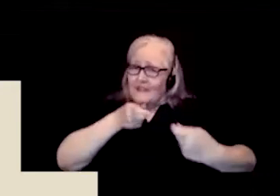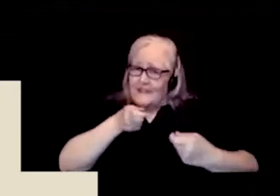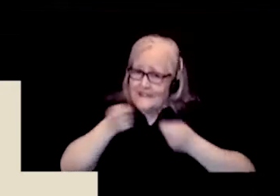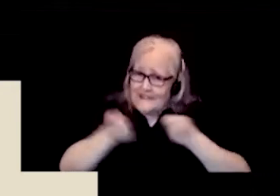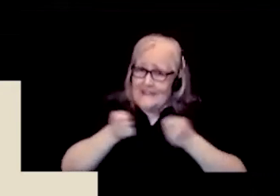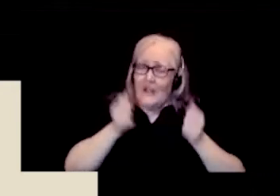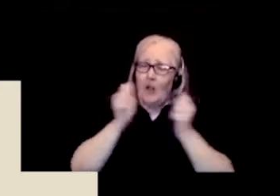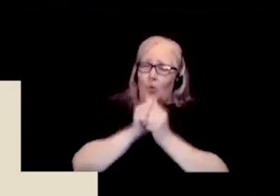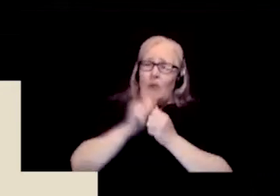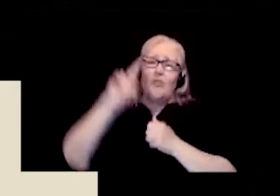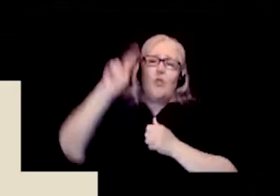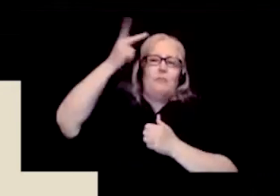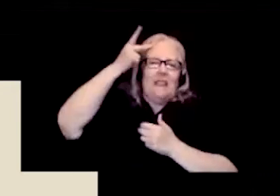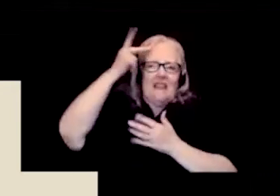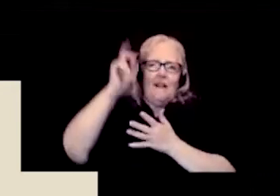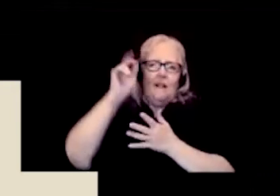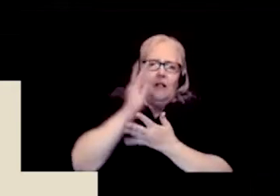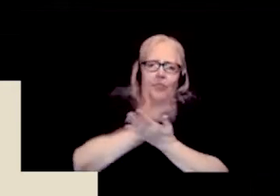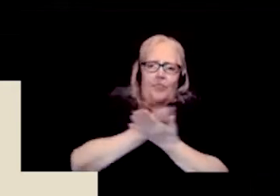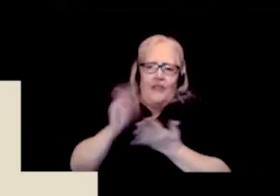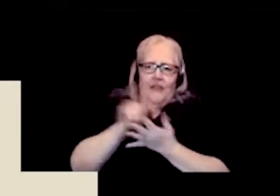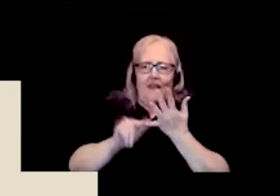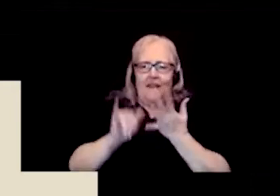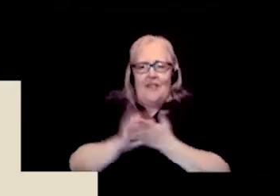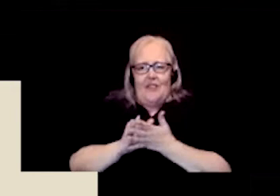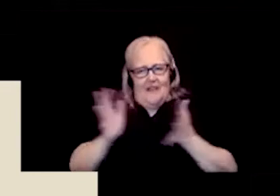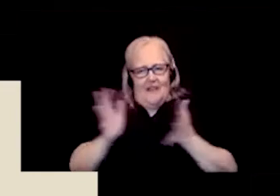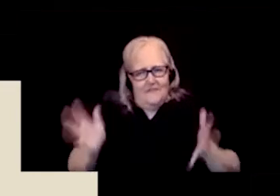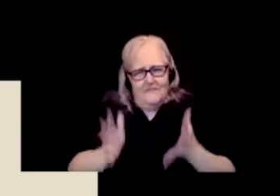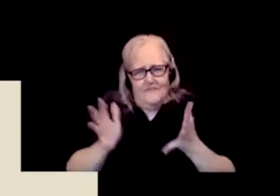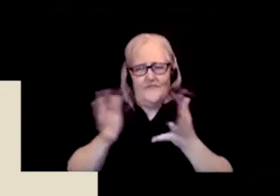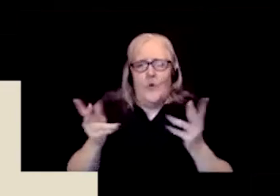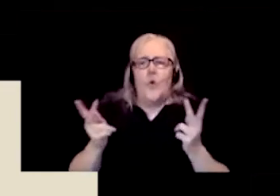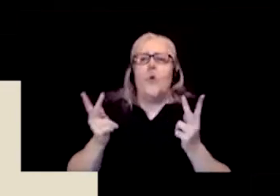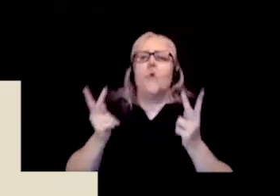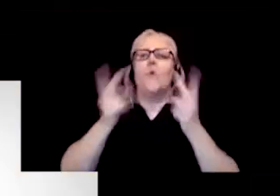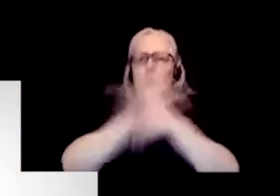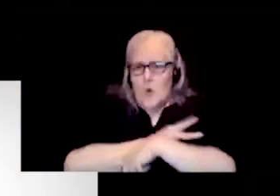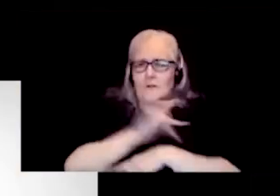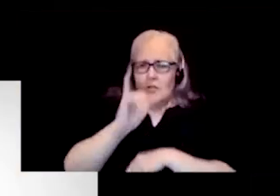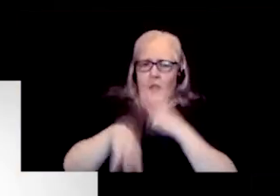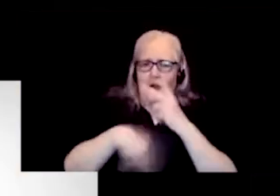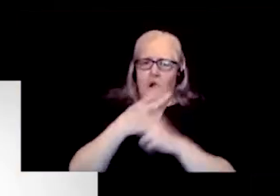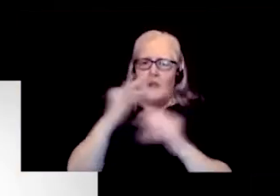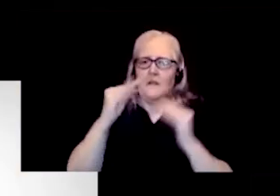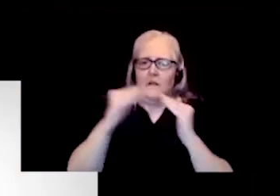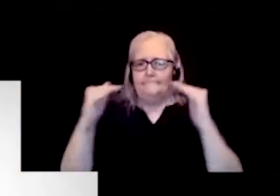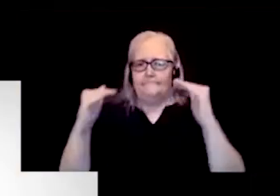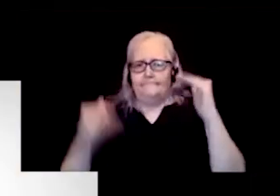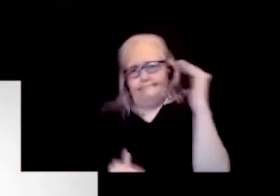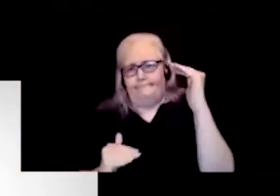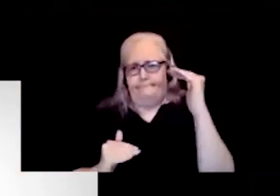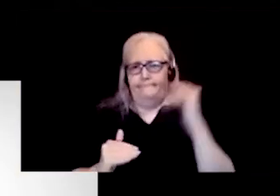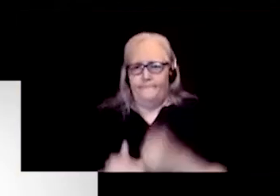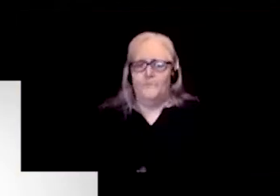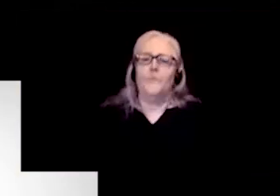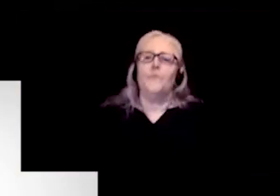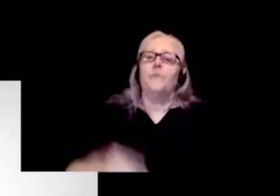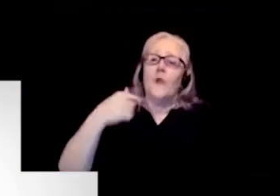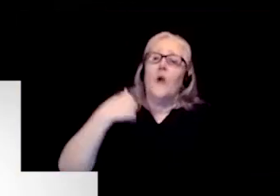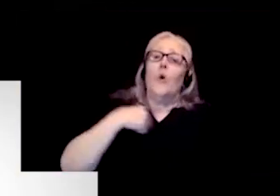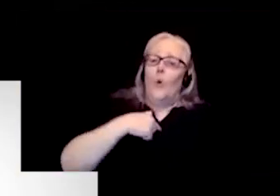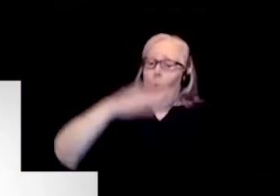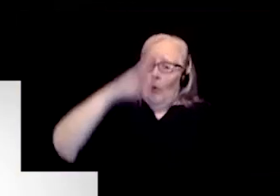that created, perpetuated, and exacerbated these inequities. We know that racial and